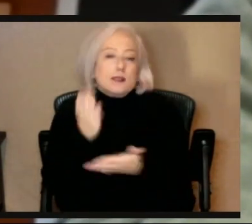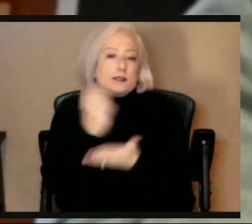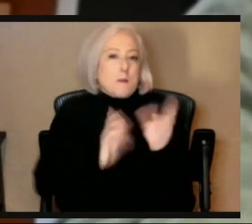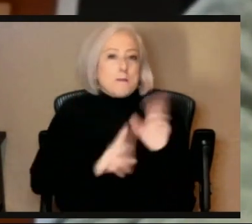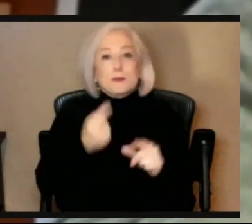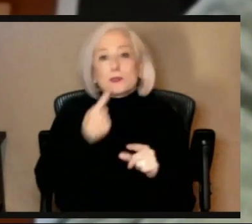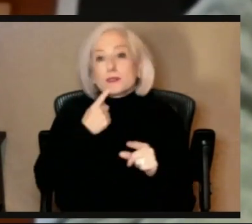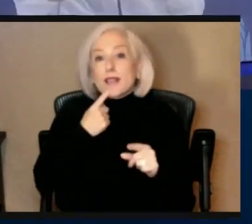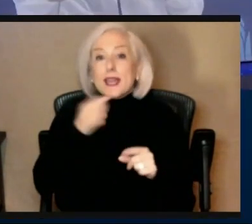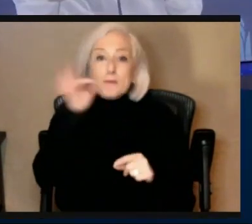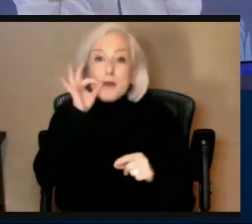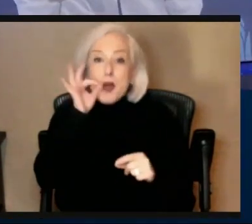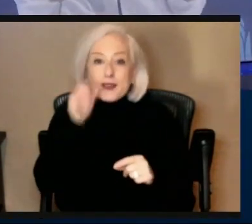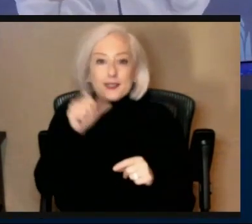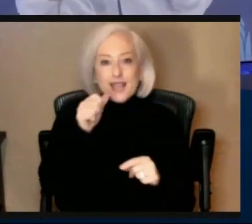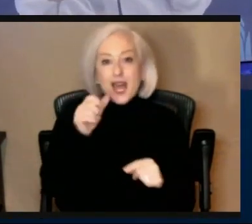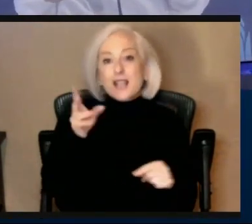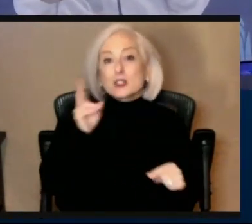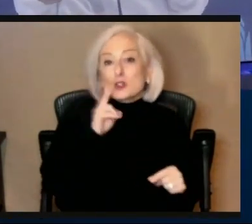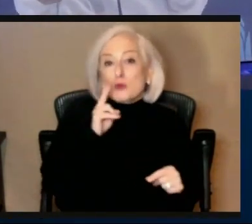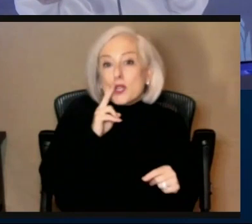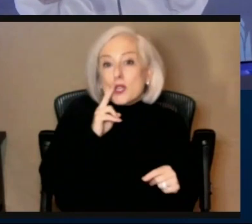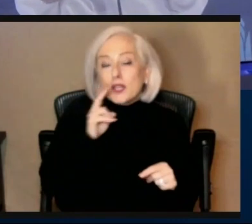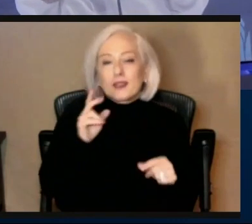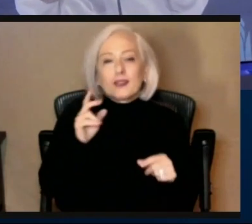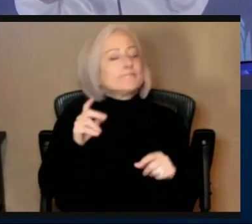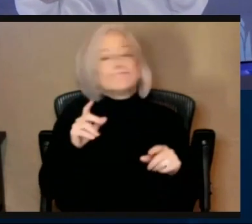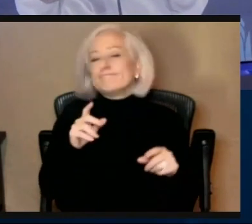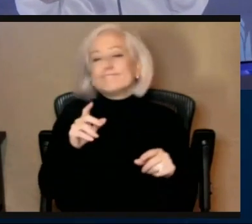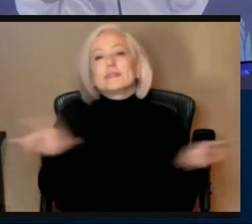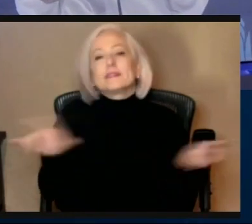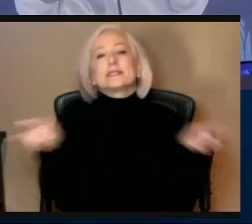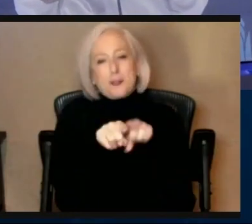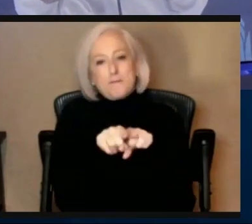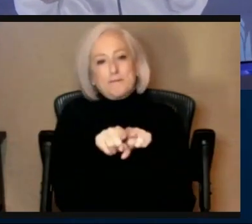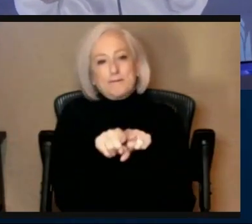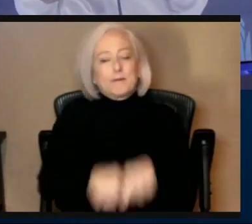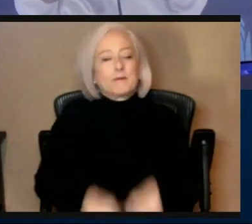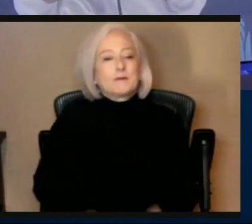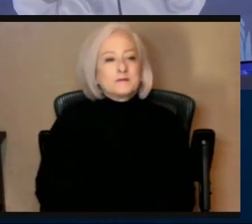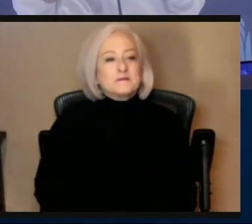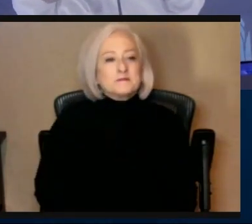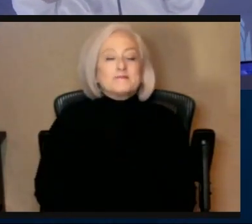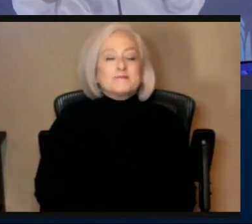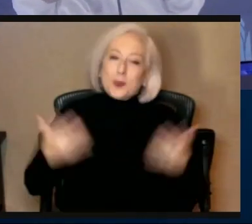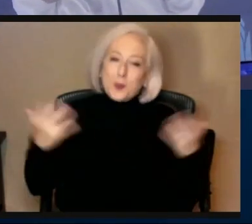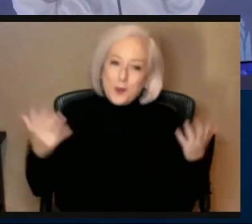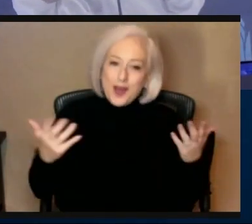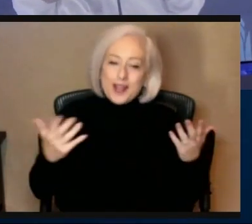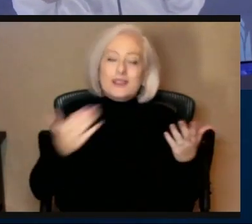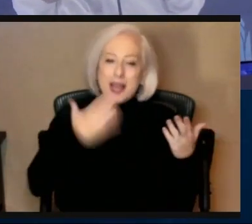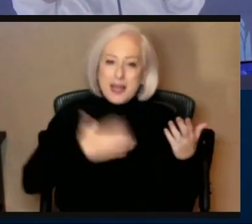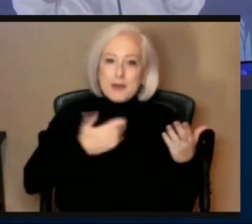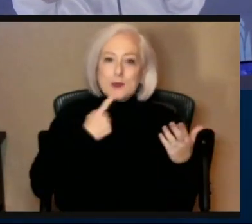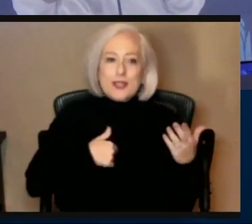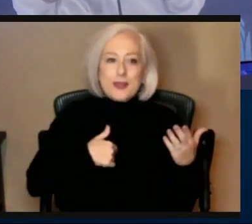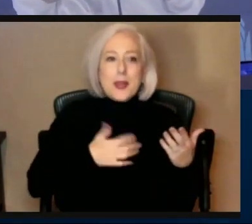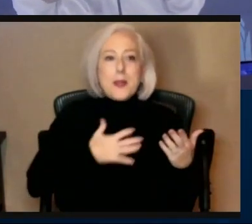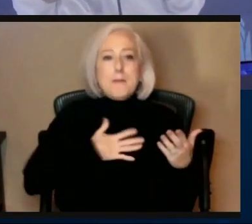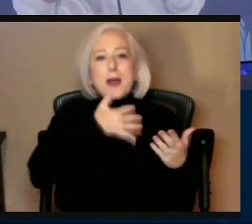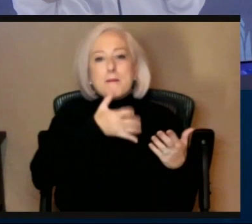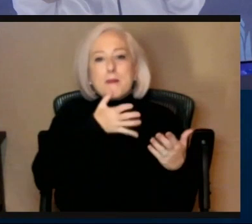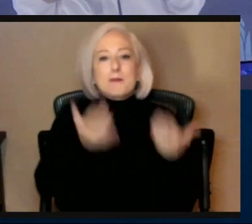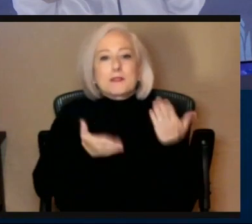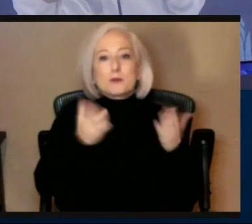but it is. Well, I'll say, well, I'm glad you brought that up. And my mother's probably watching this show, and she was